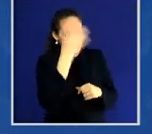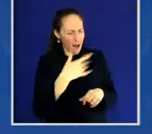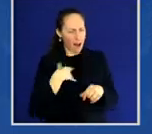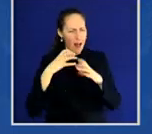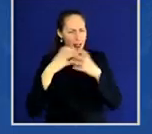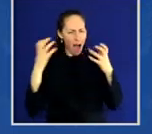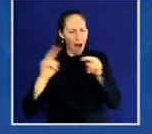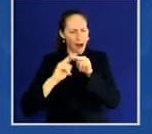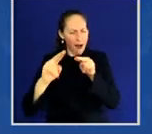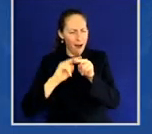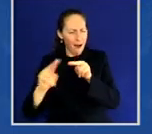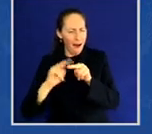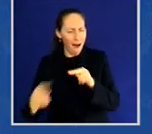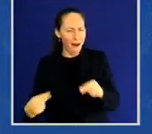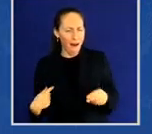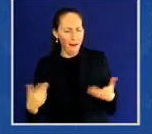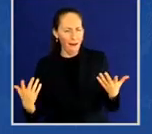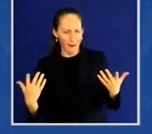"You travel